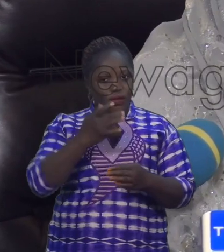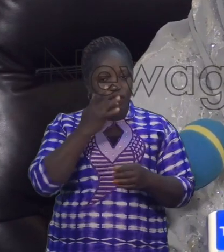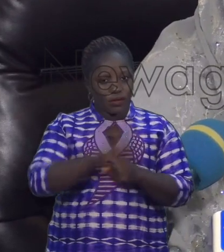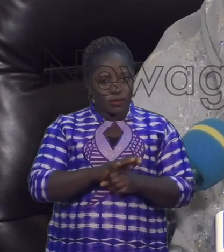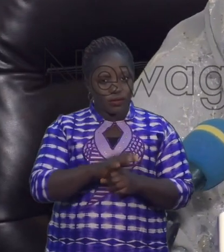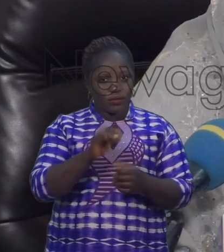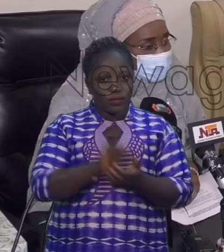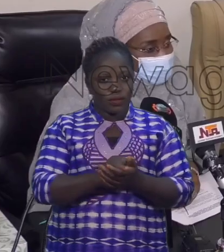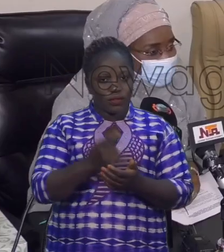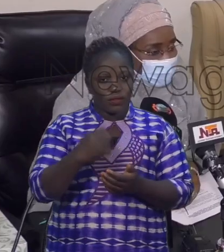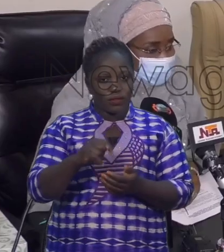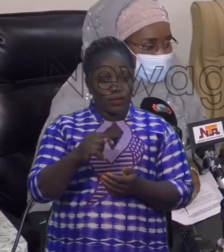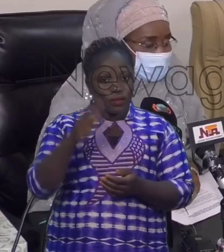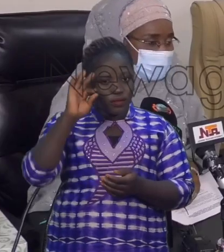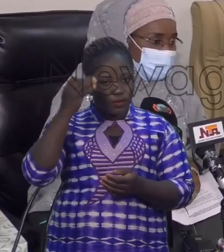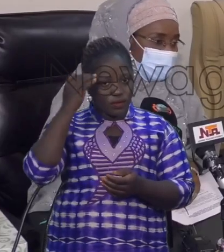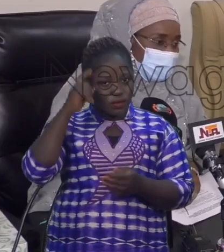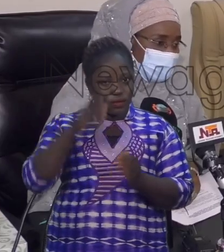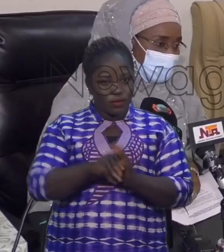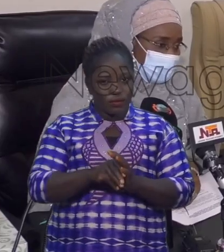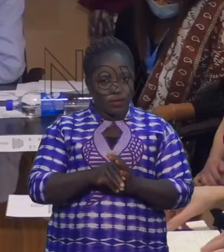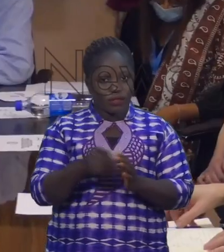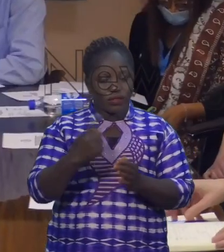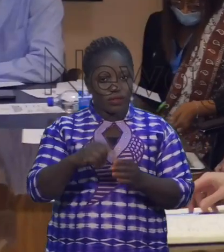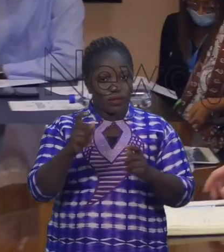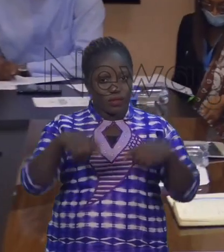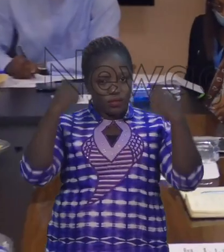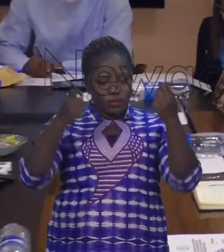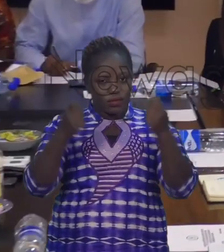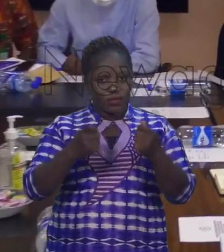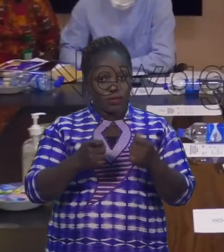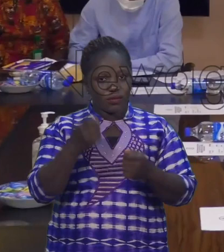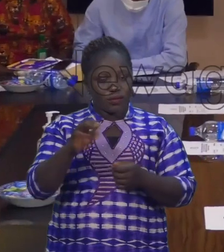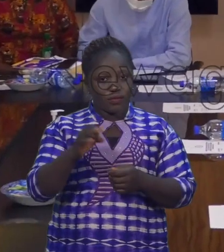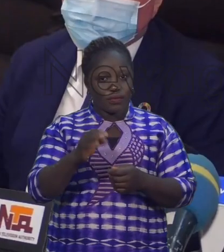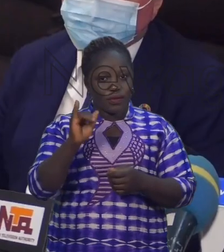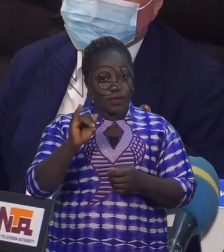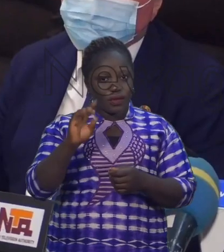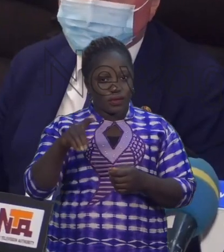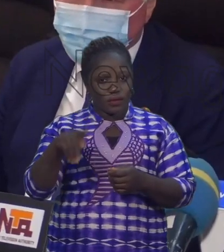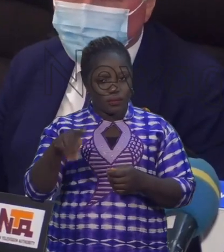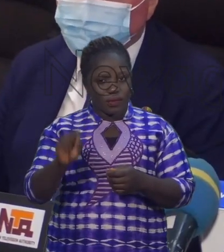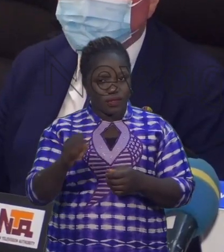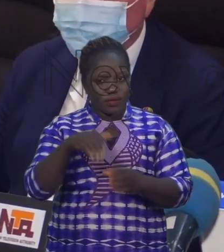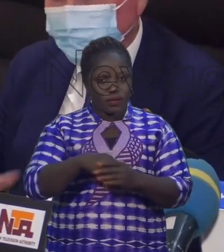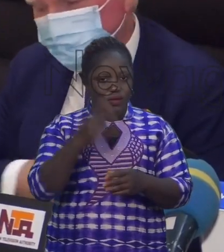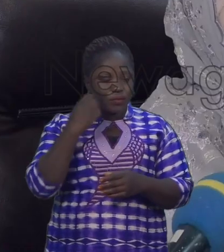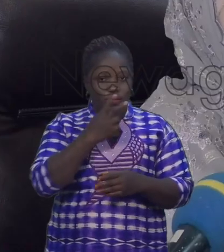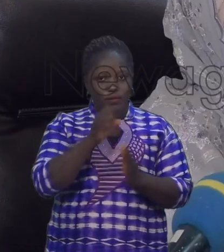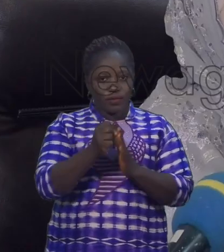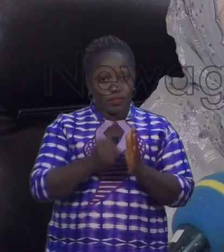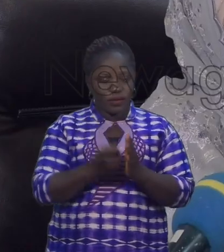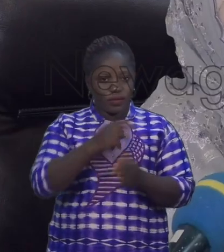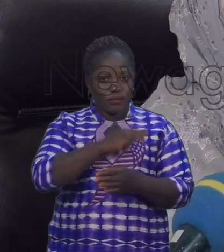the federal government... Talks during the visit centered around the successful return of internally displaced persons to their homes in Borno State.